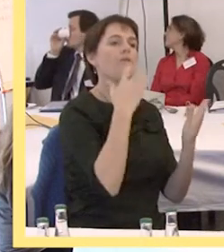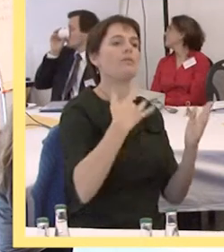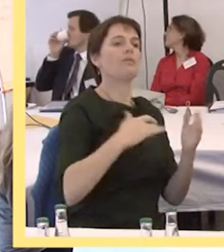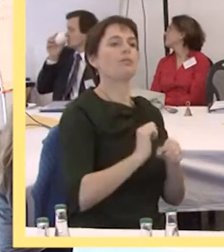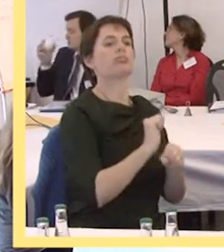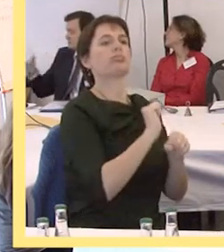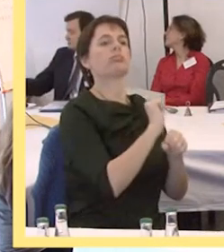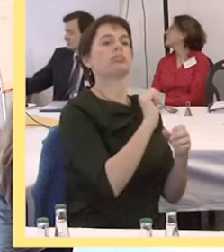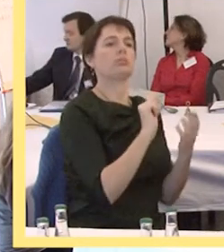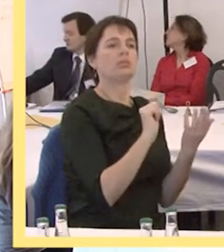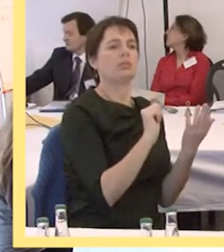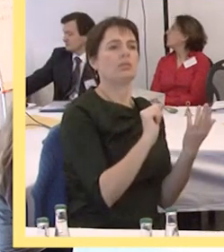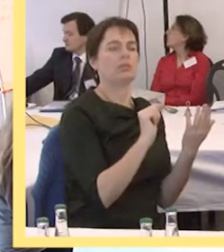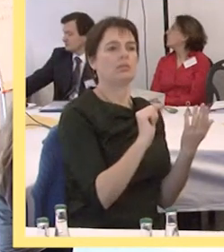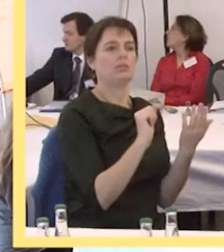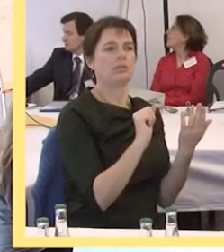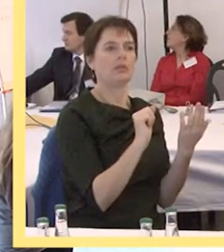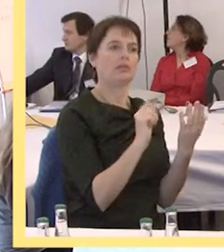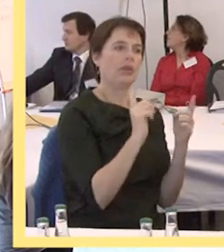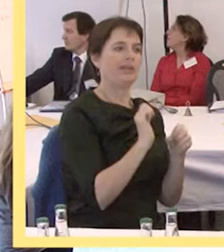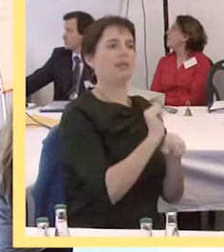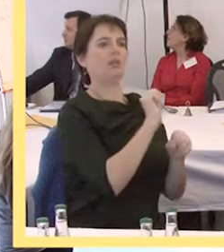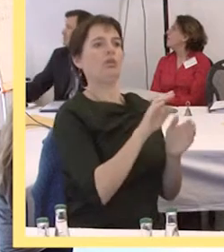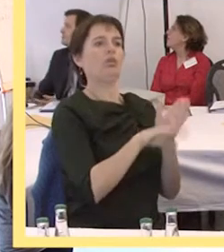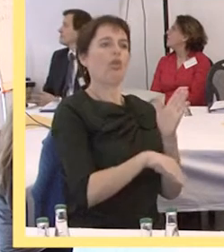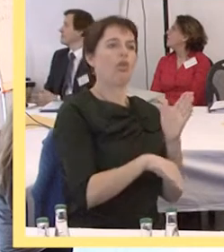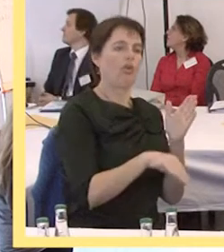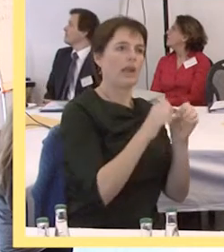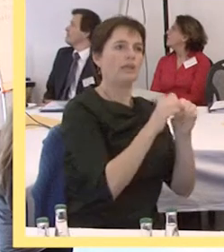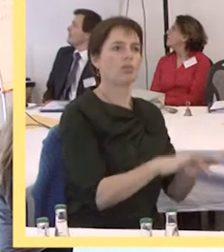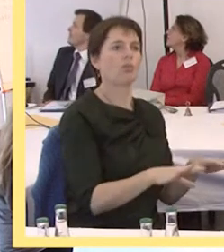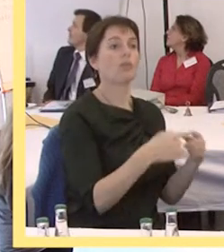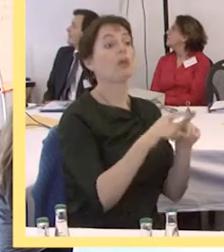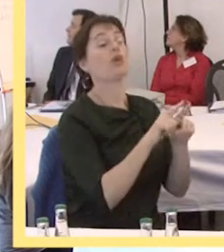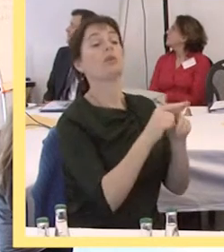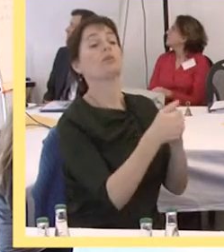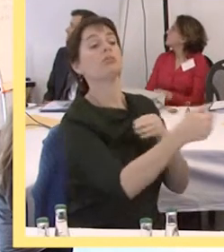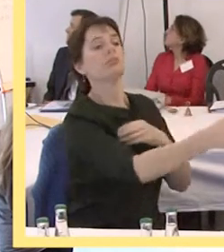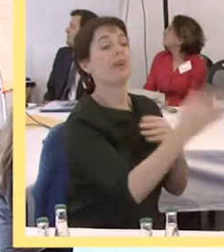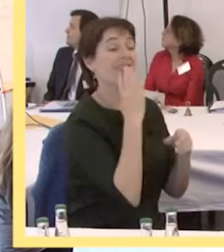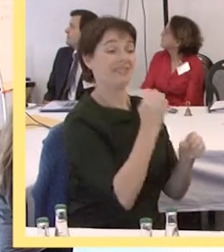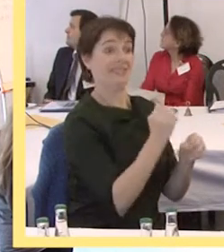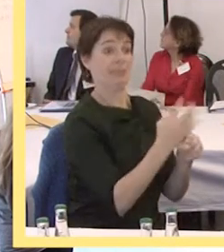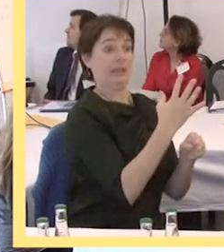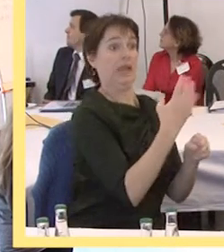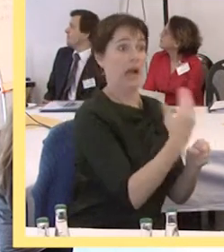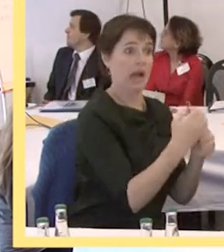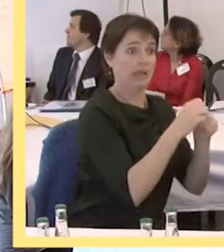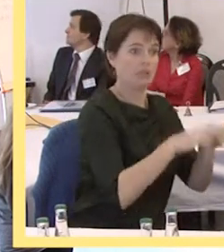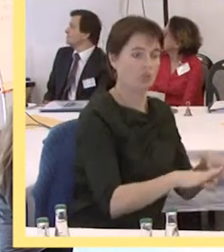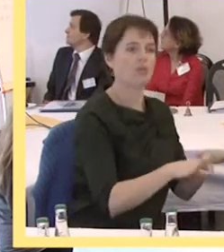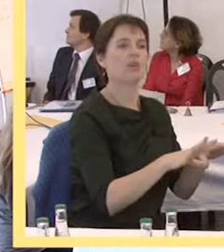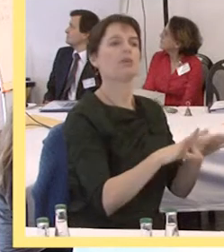guide, also on the long term, on various event types like CBRN, terrorist